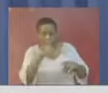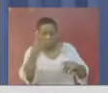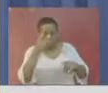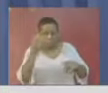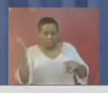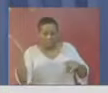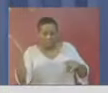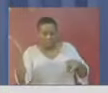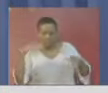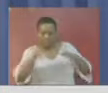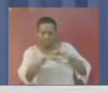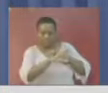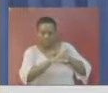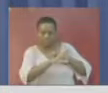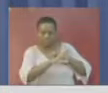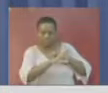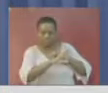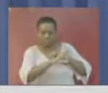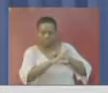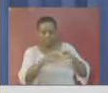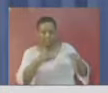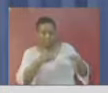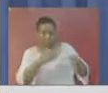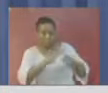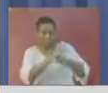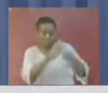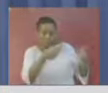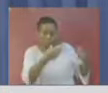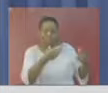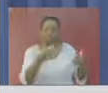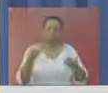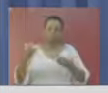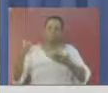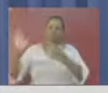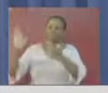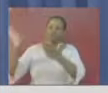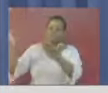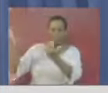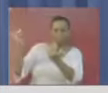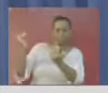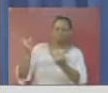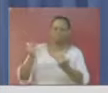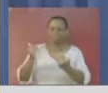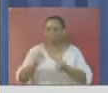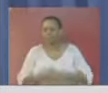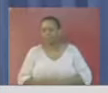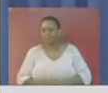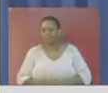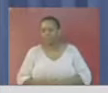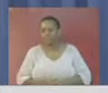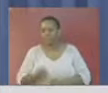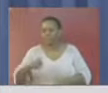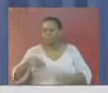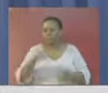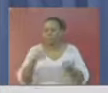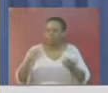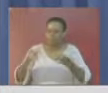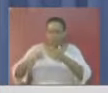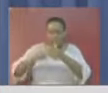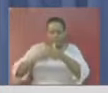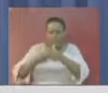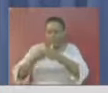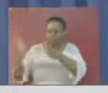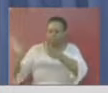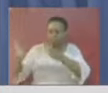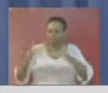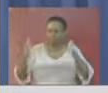facility as a state-supervised quarantine facility. We've already started the preparations, had a conversation with them yesterday, and the Ministry of